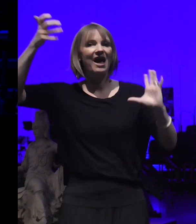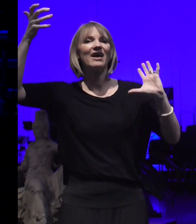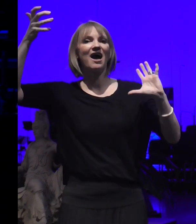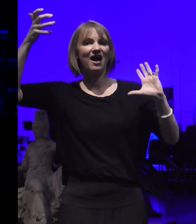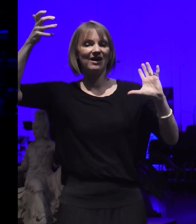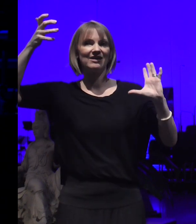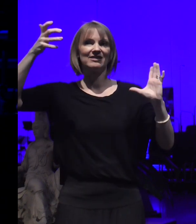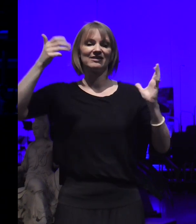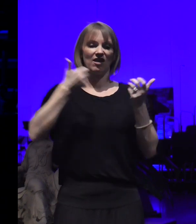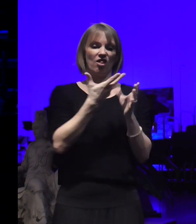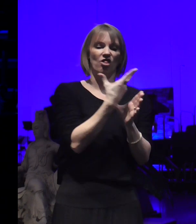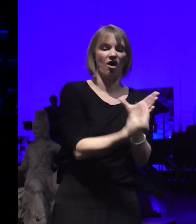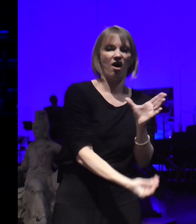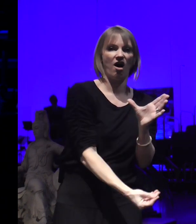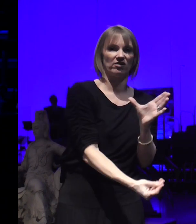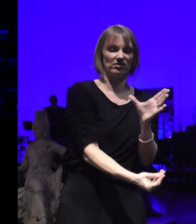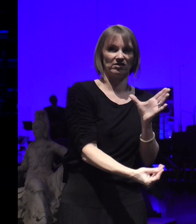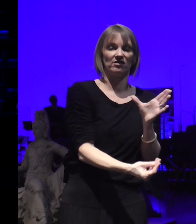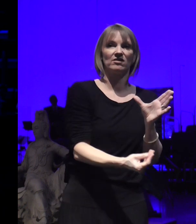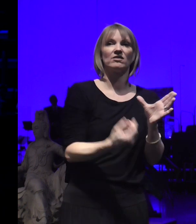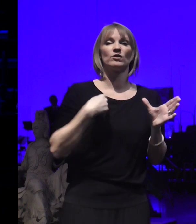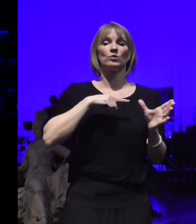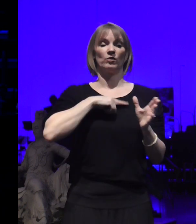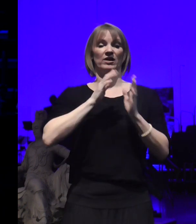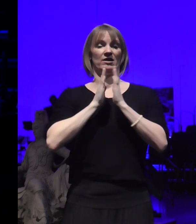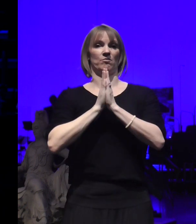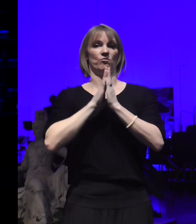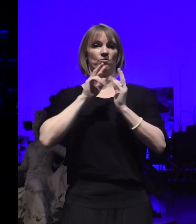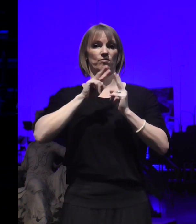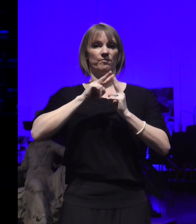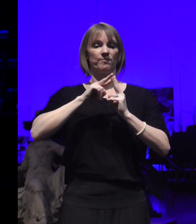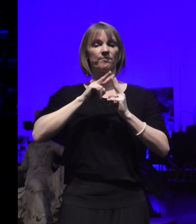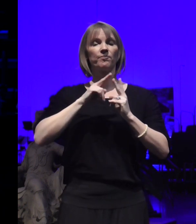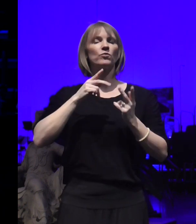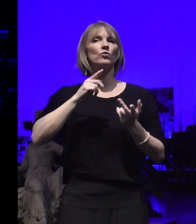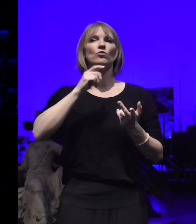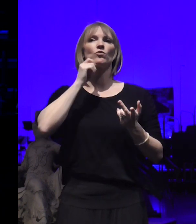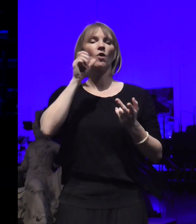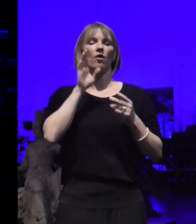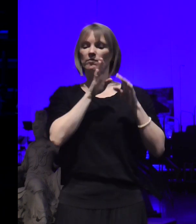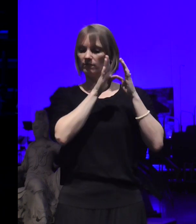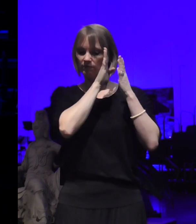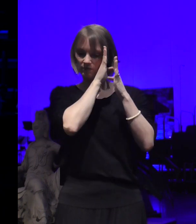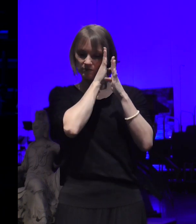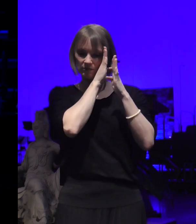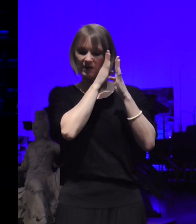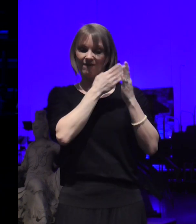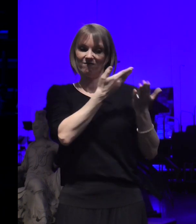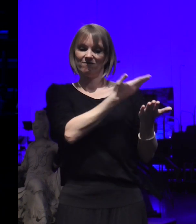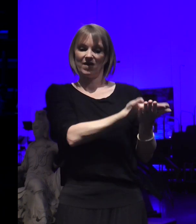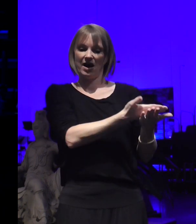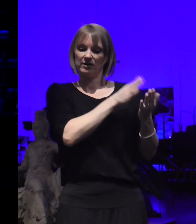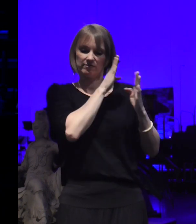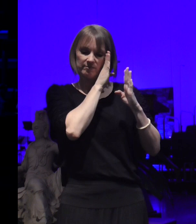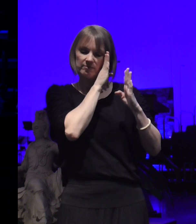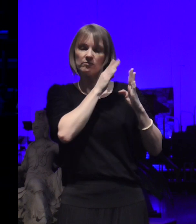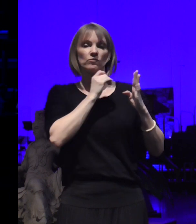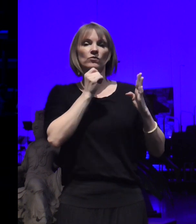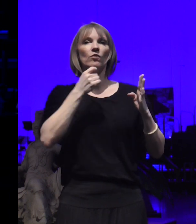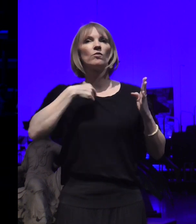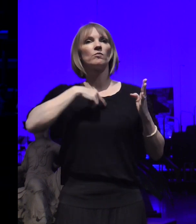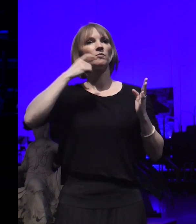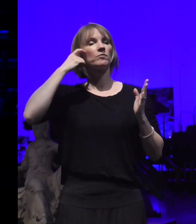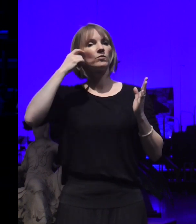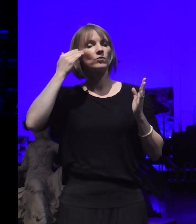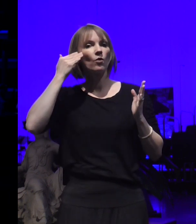chaos, loss. We as practitioners don't turn away from the facts, but we hold that truth that we